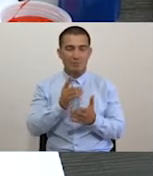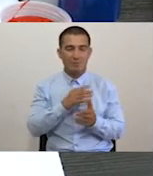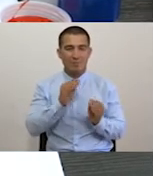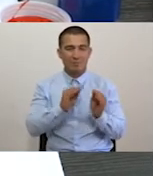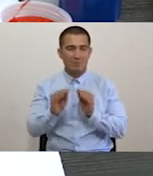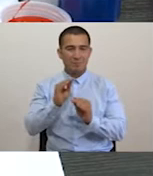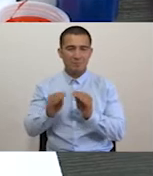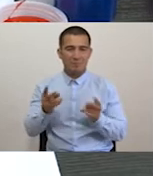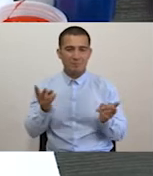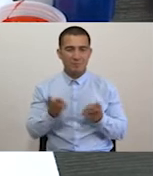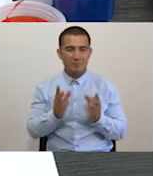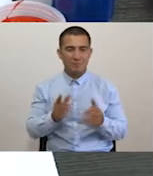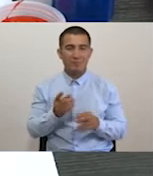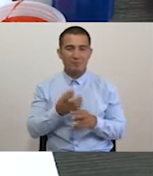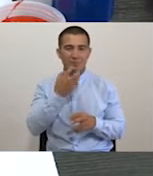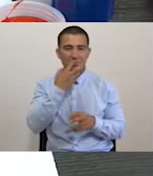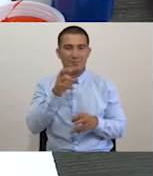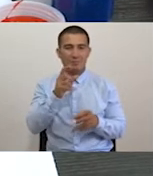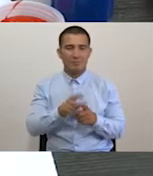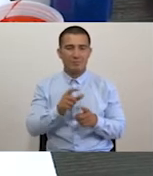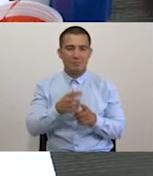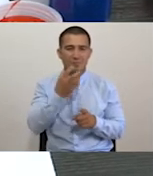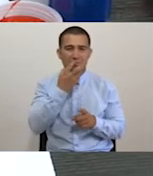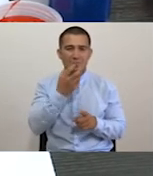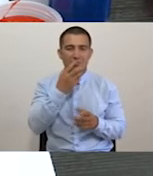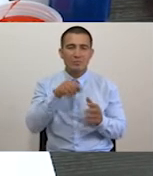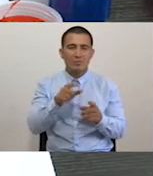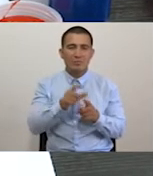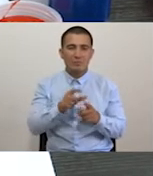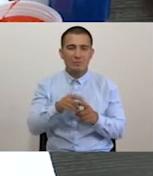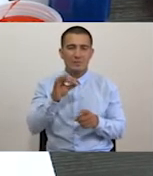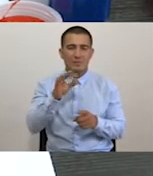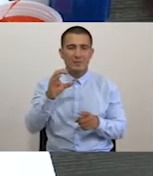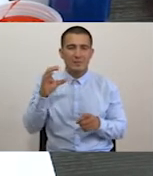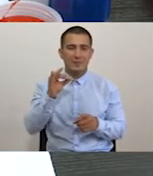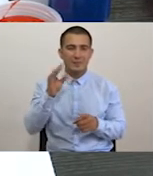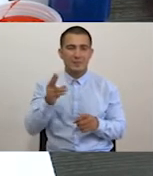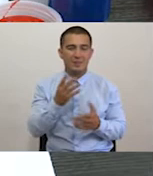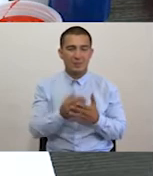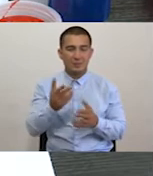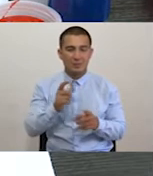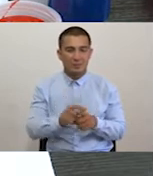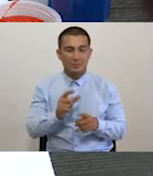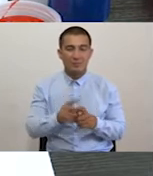olamiz. Mana issiq tusdagi, qizg'ishroq tusdagi ranglarni beramiz.